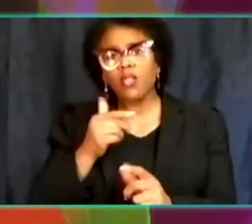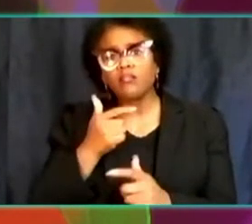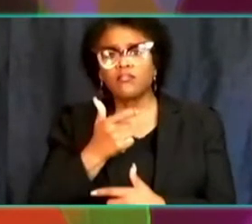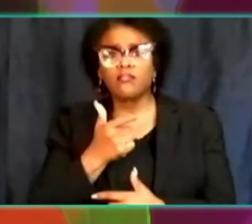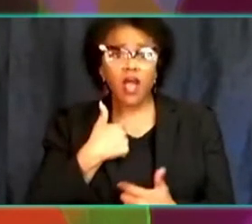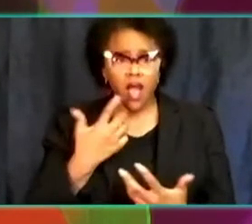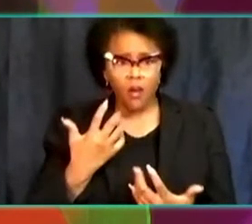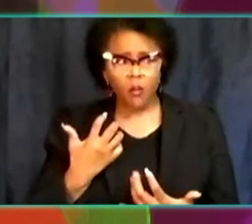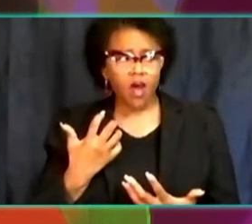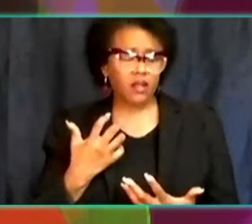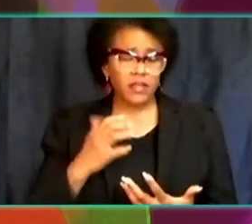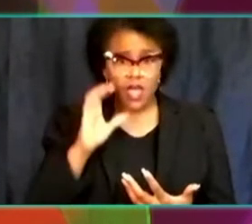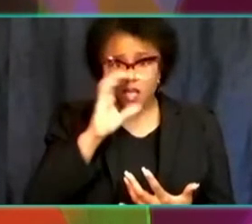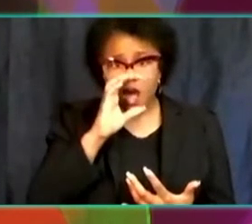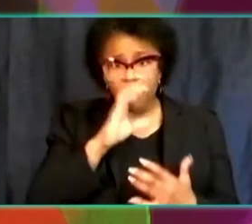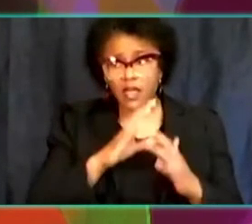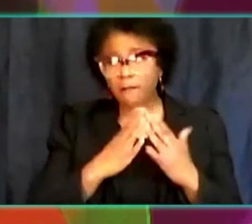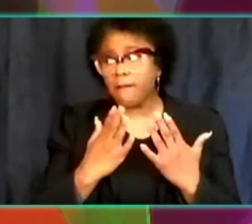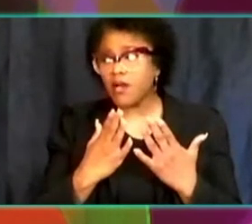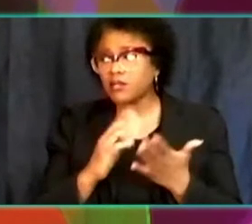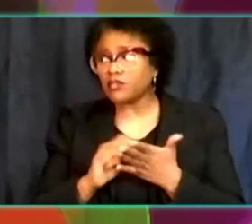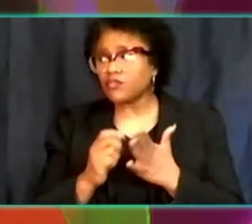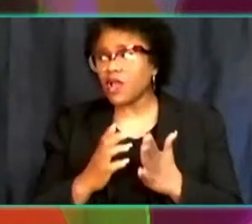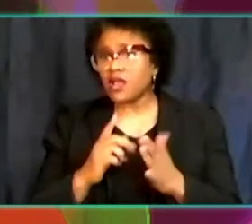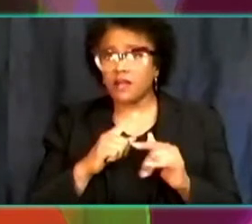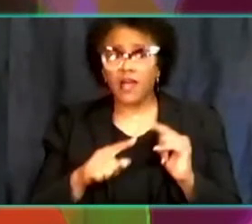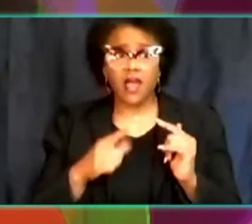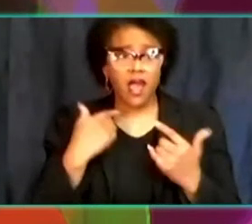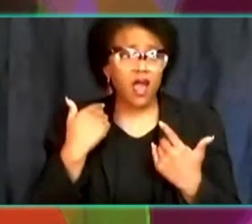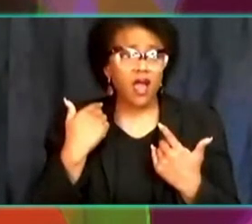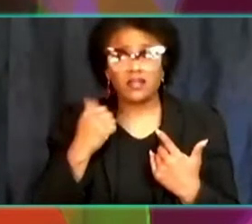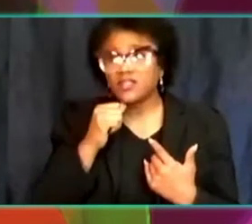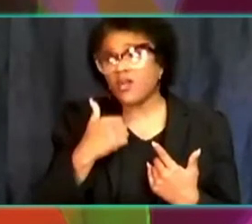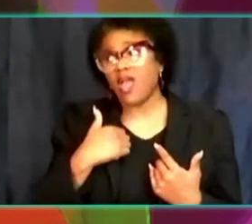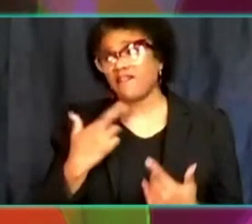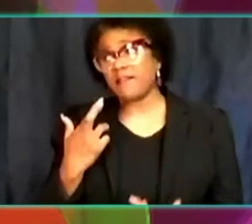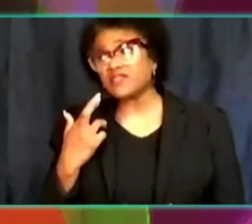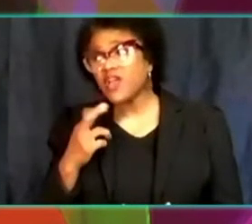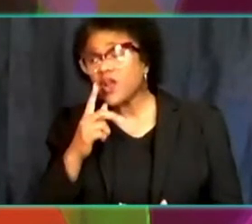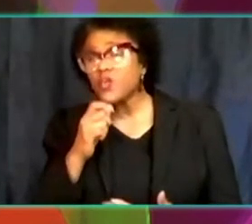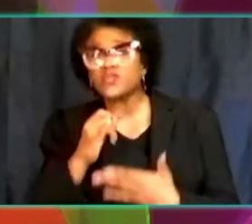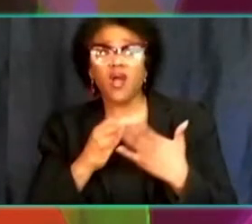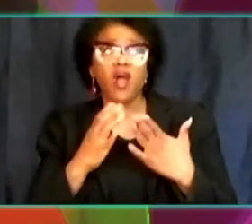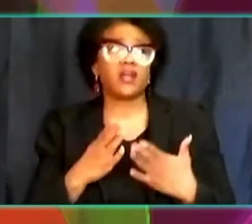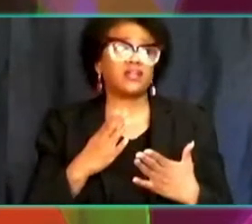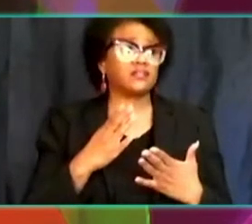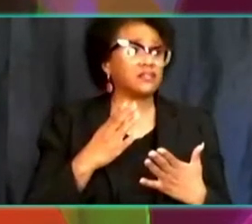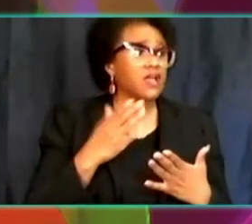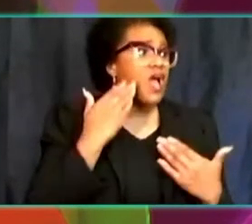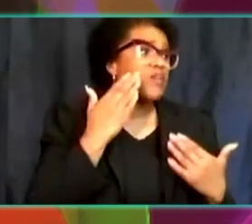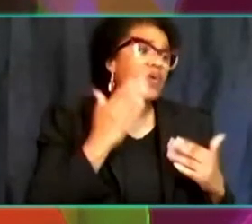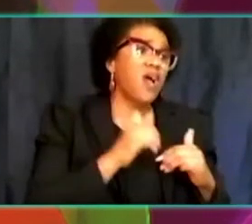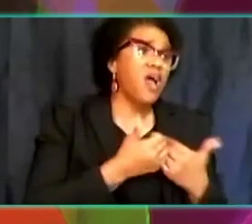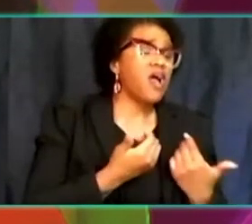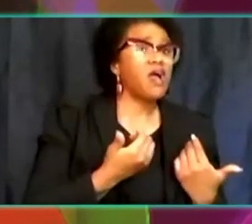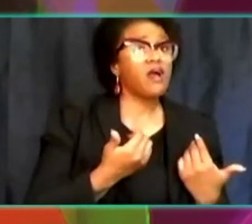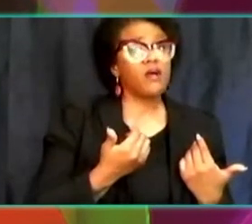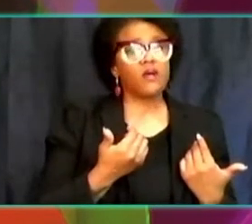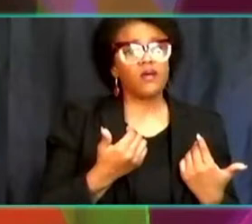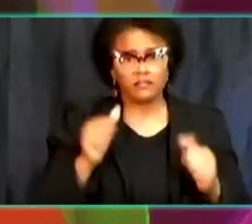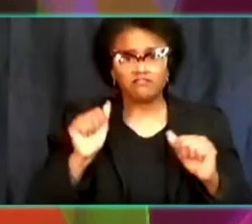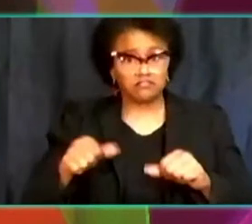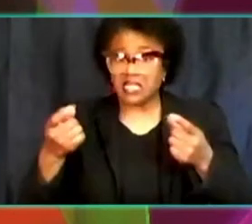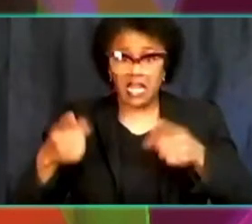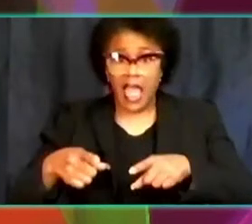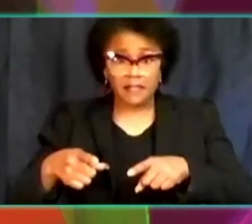be a comic book writer, but I don't have a best friend that's an artist, or I don't know how to. It can happen. It